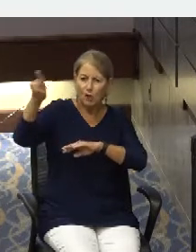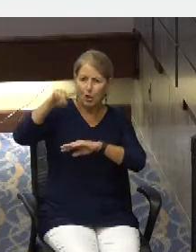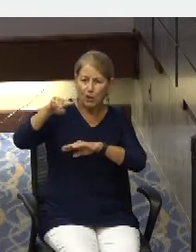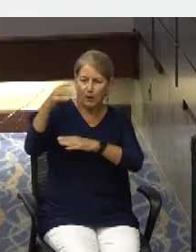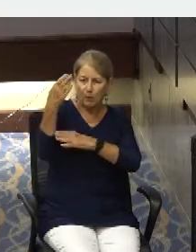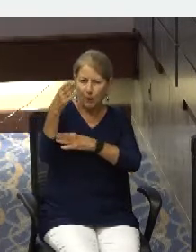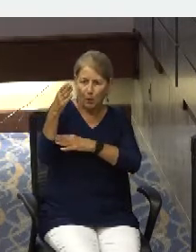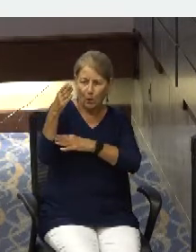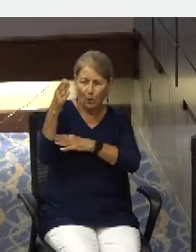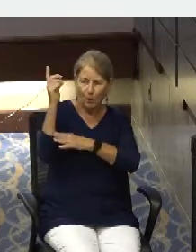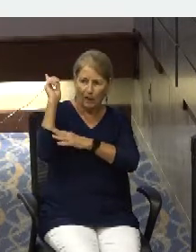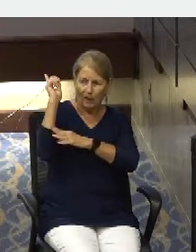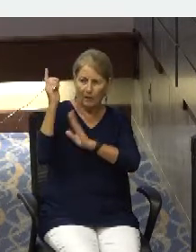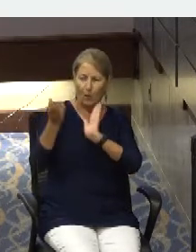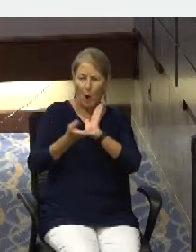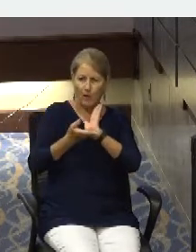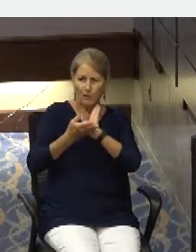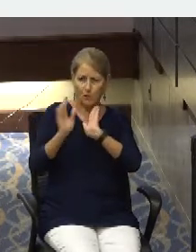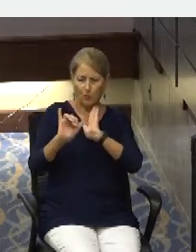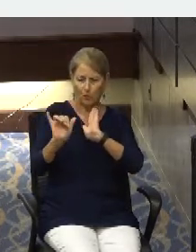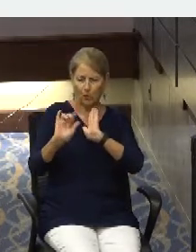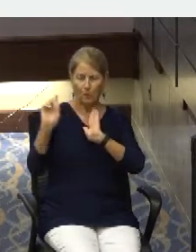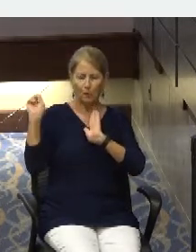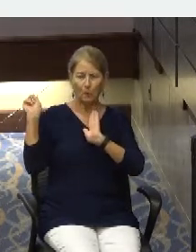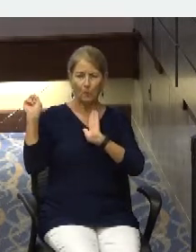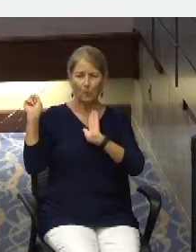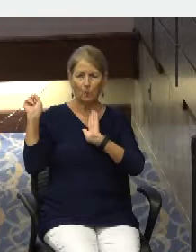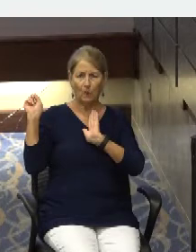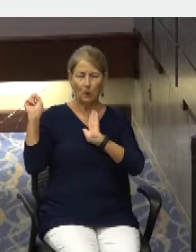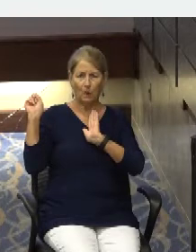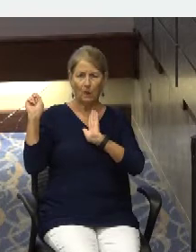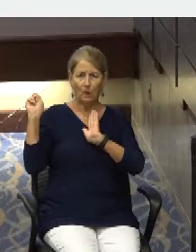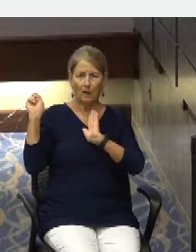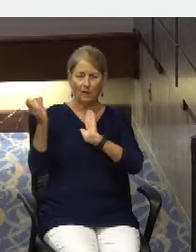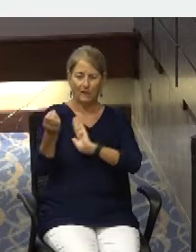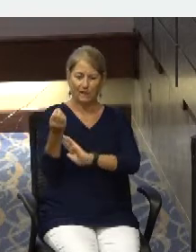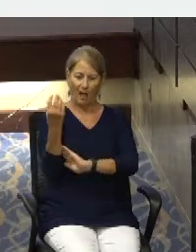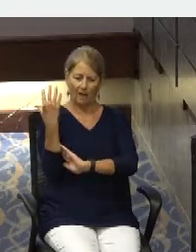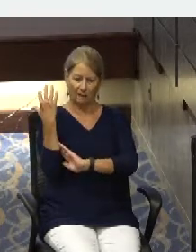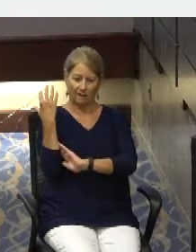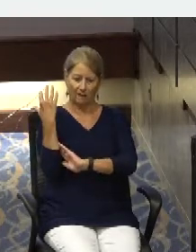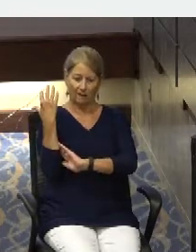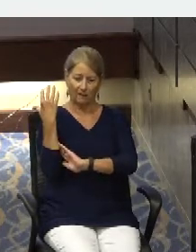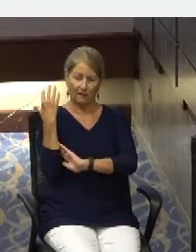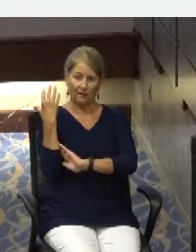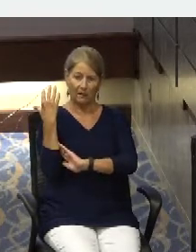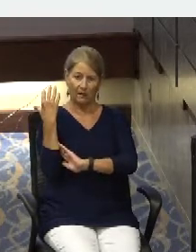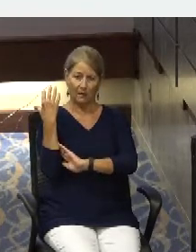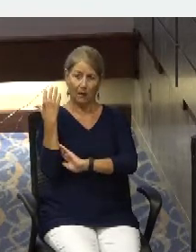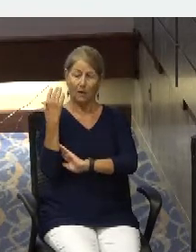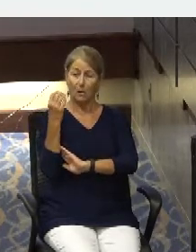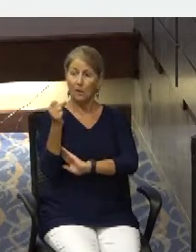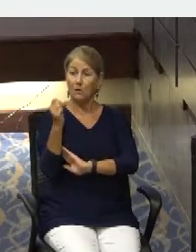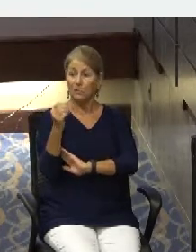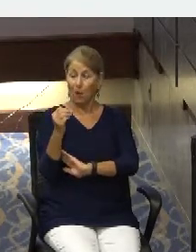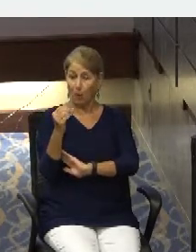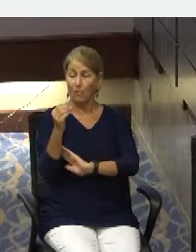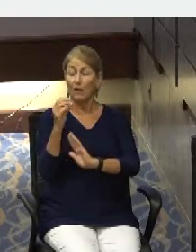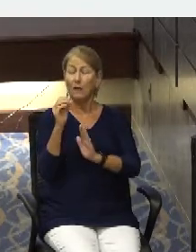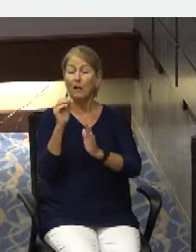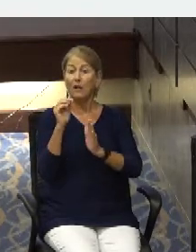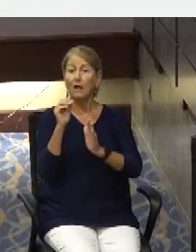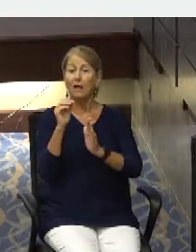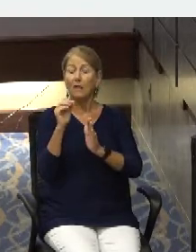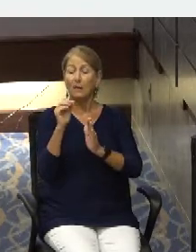schematic at the bottom, excuse me, at the bottom of the slide. So the goals and specs for this particular piece